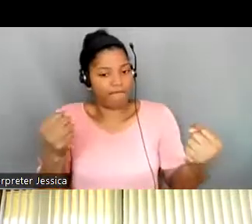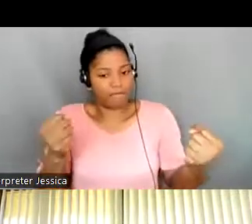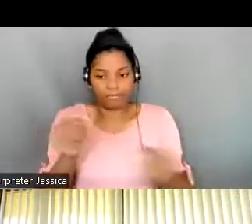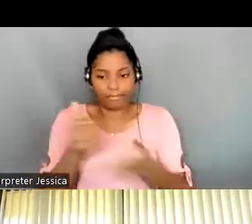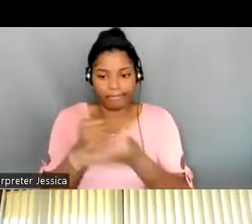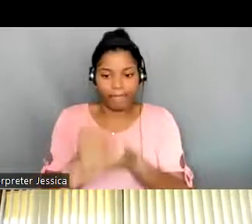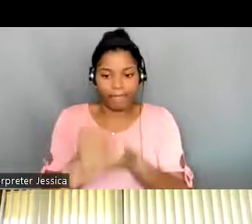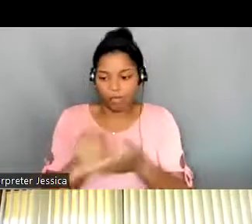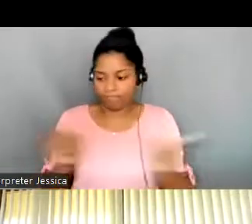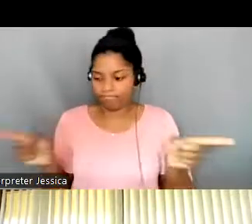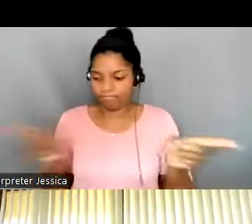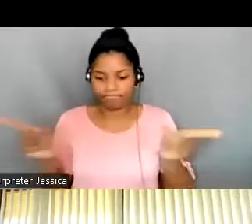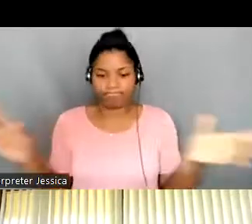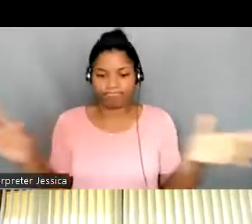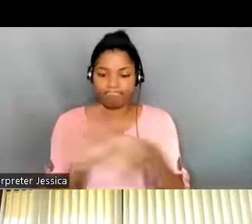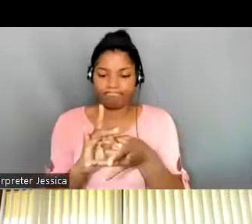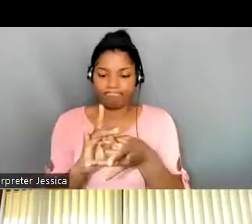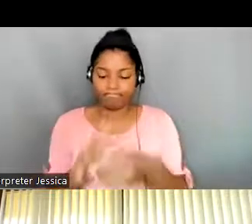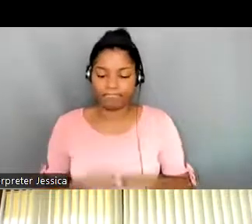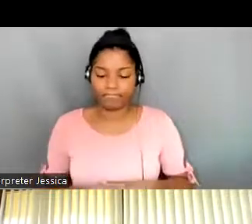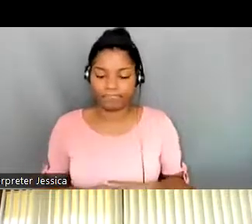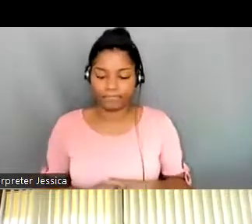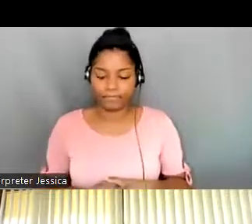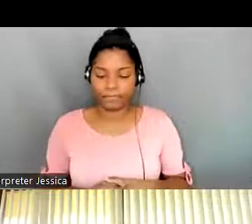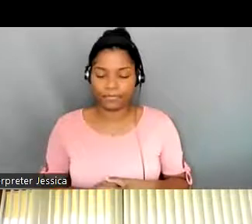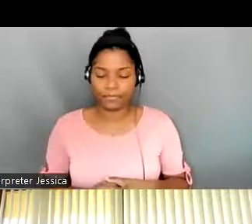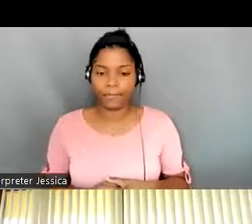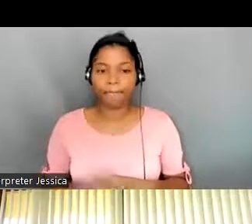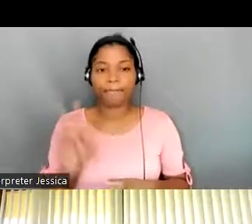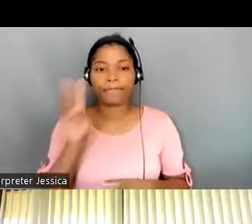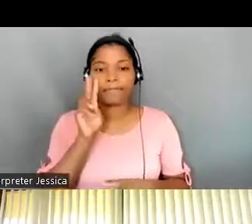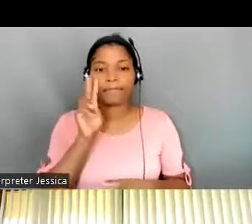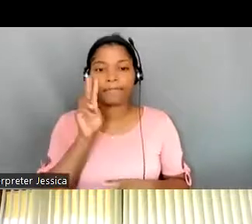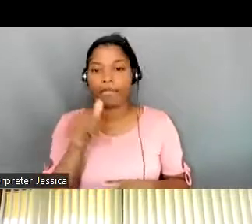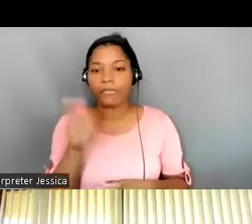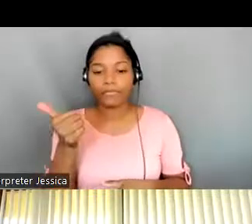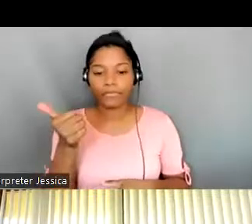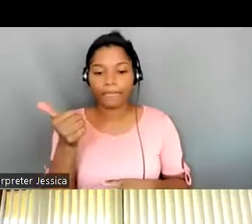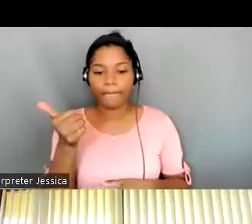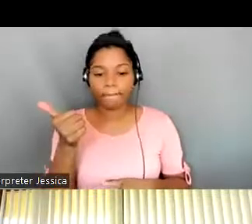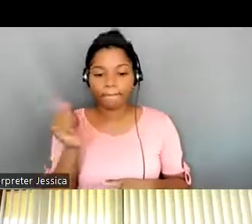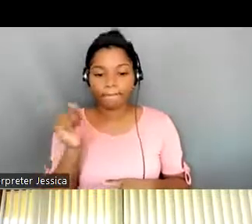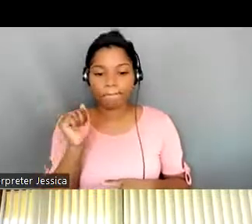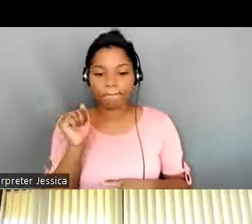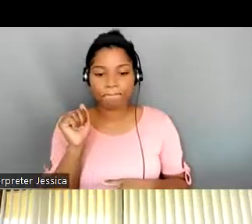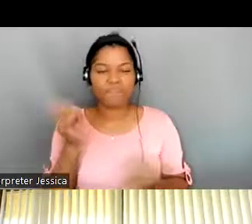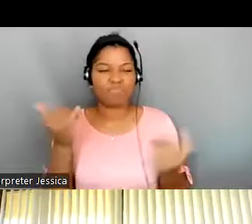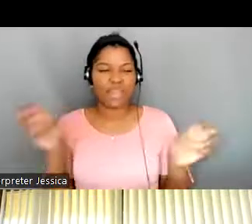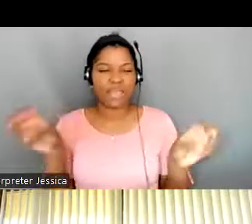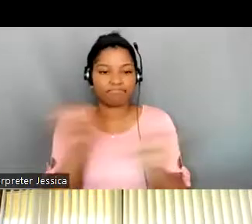for coming together. Let's see if there are other things I'd have to share.